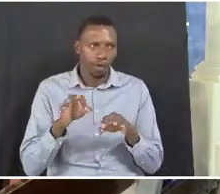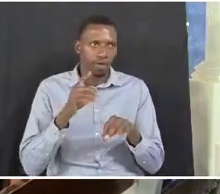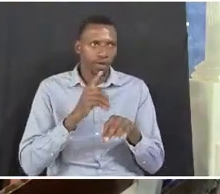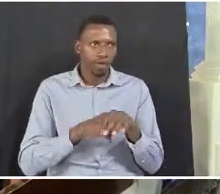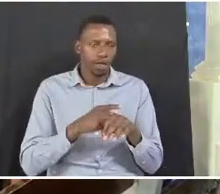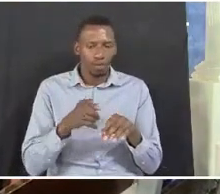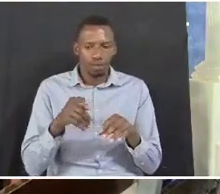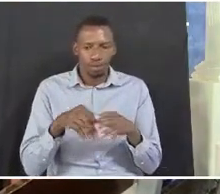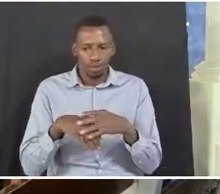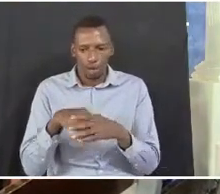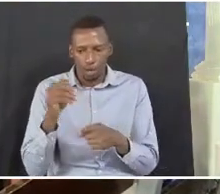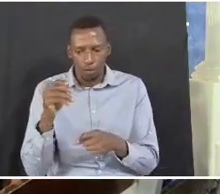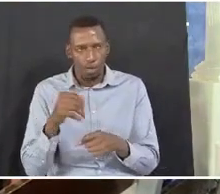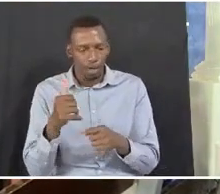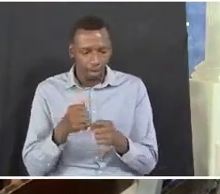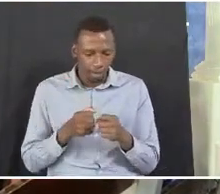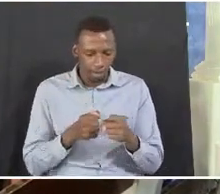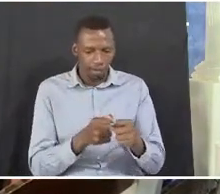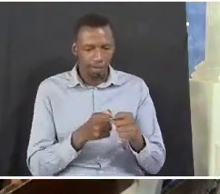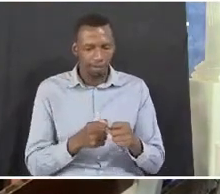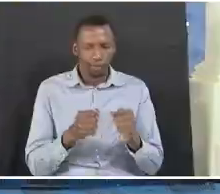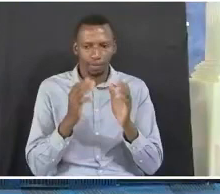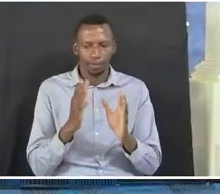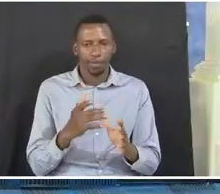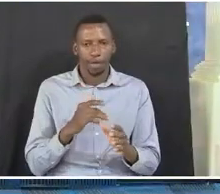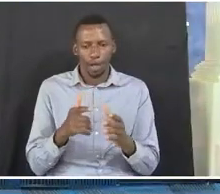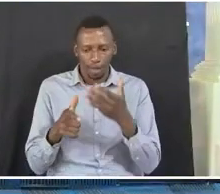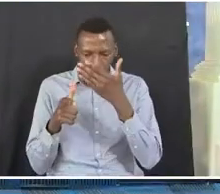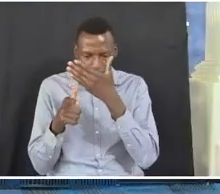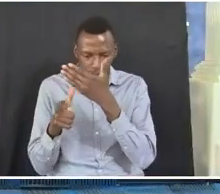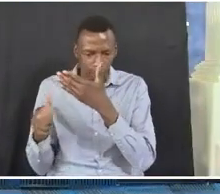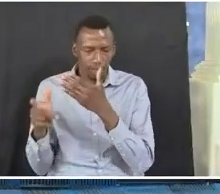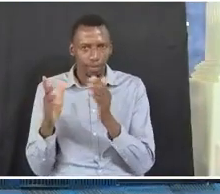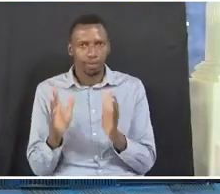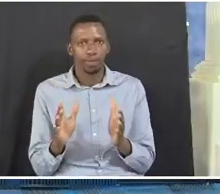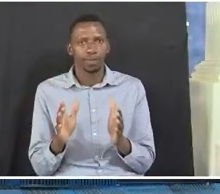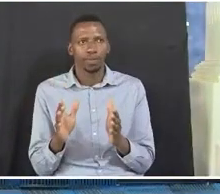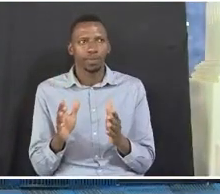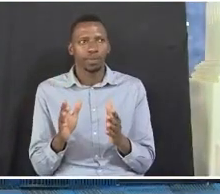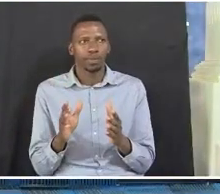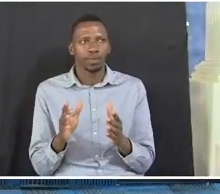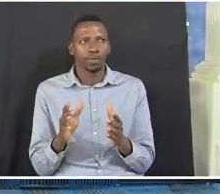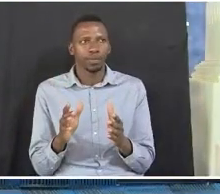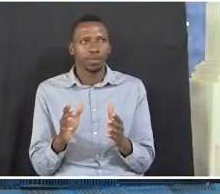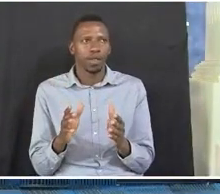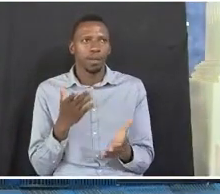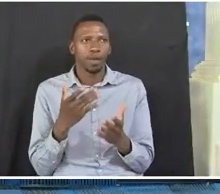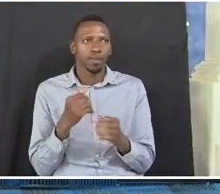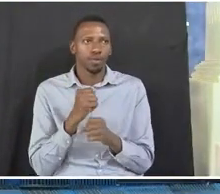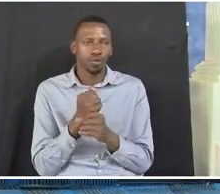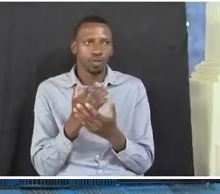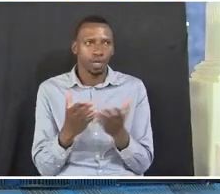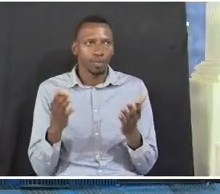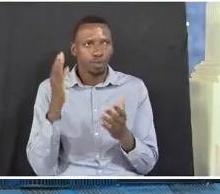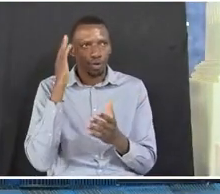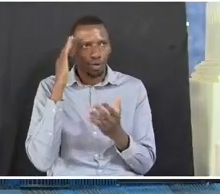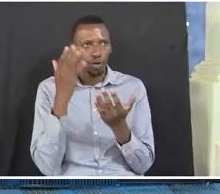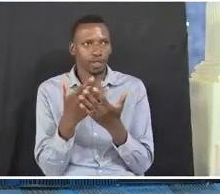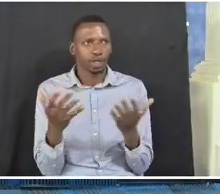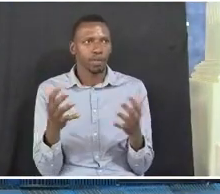could come out as carpenters, some could come out as welders, some could come out doing at least something, knowing